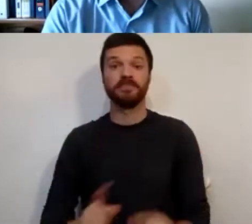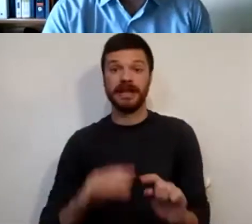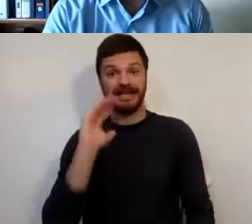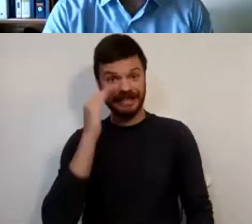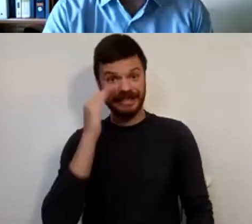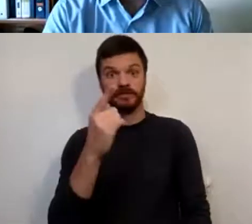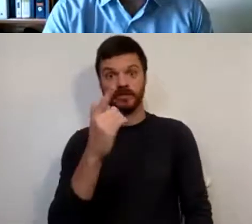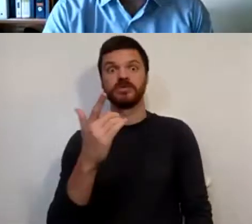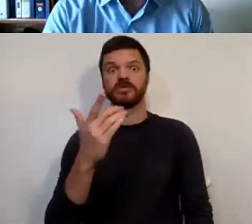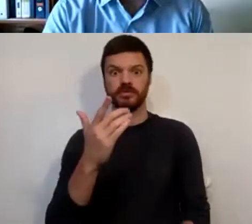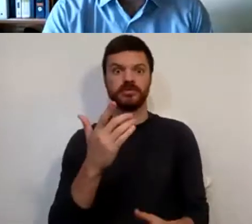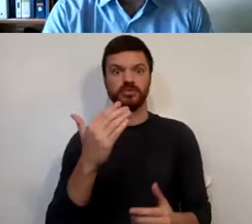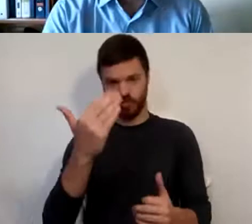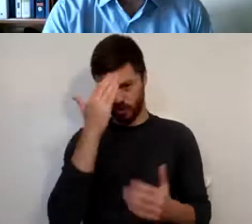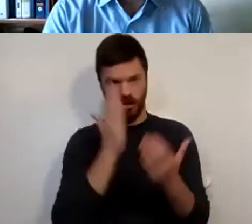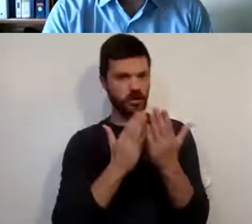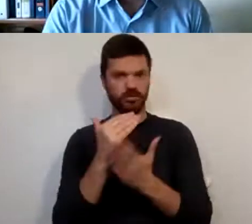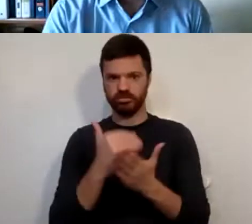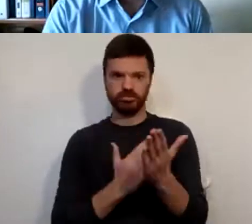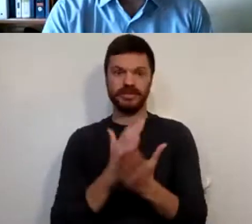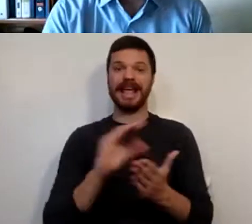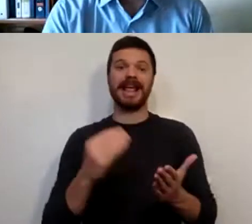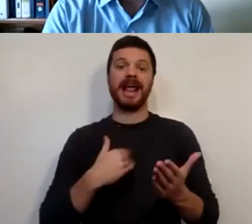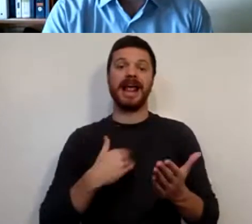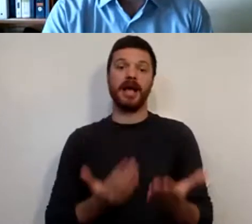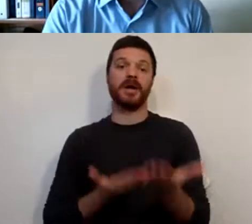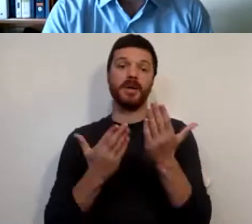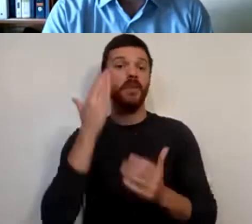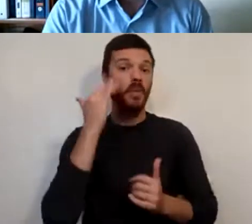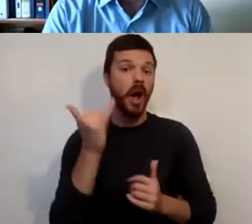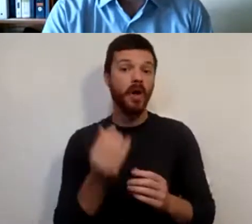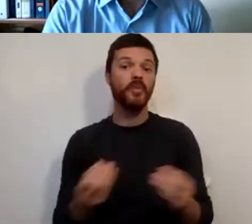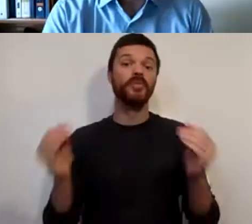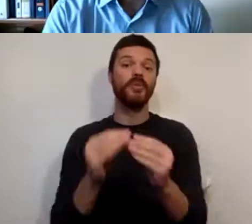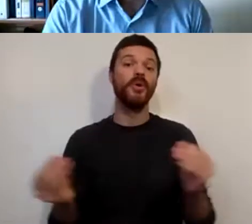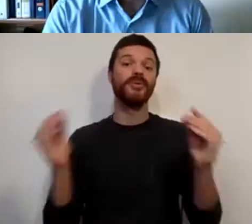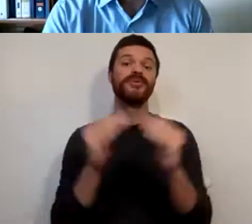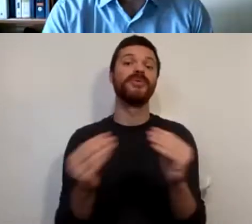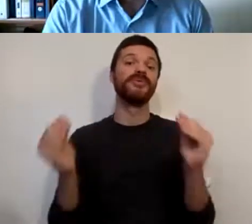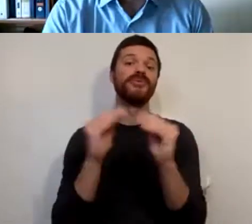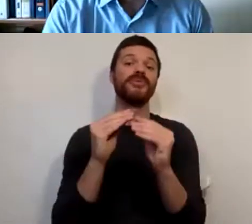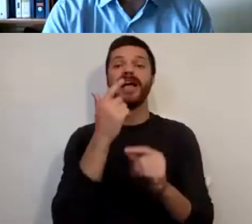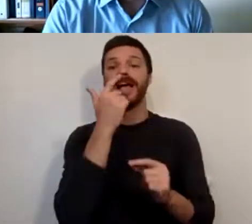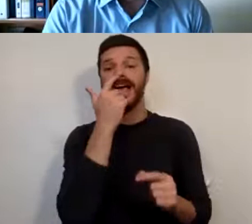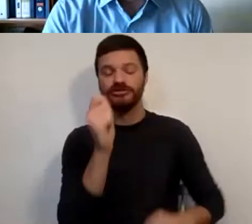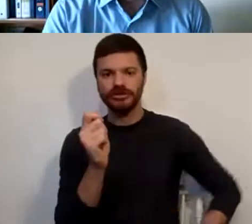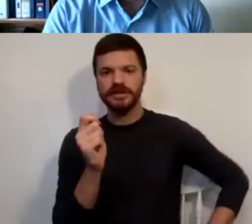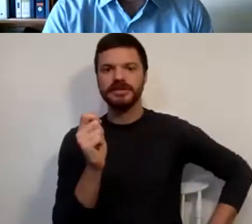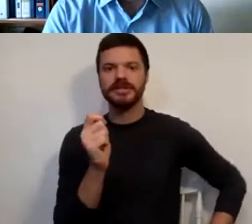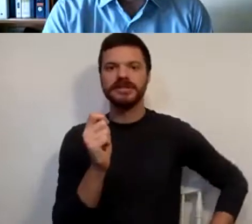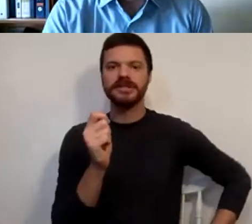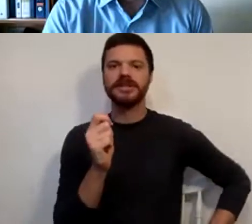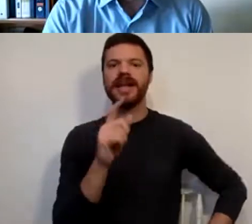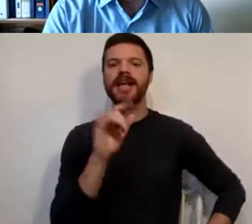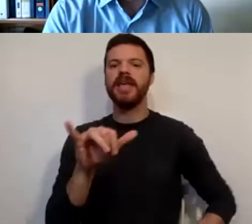that. And I'm bringing this up because there's increasing interest of, kind of the intersection